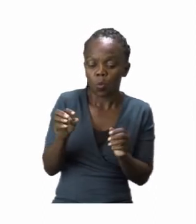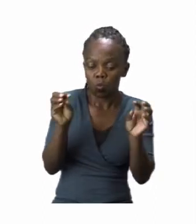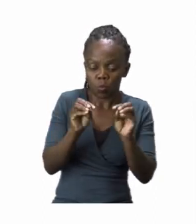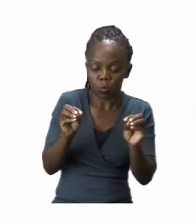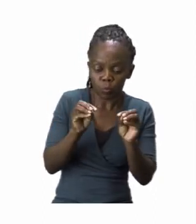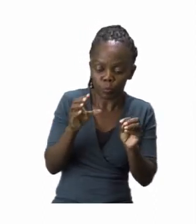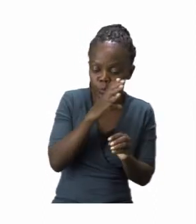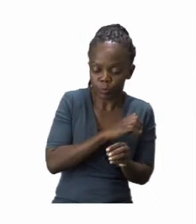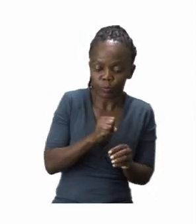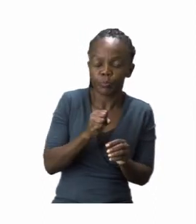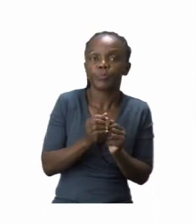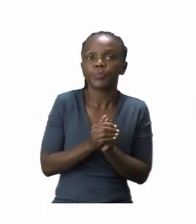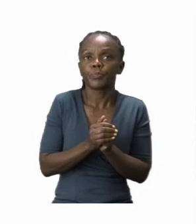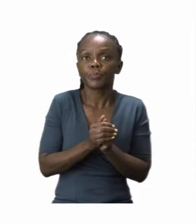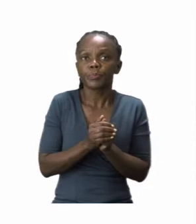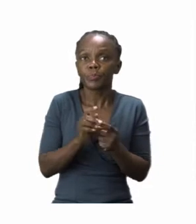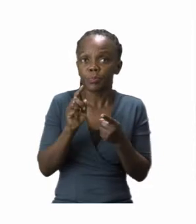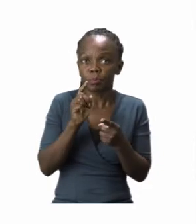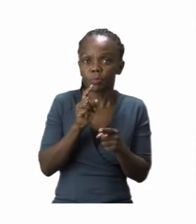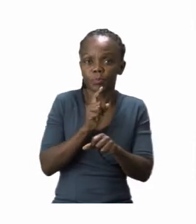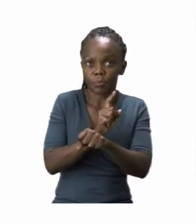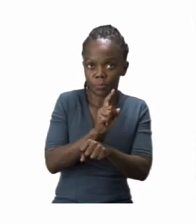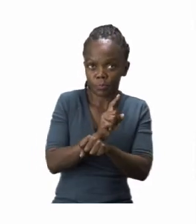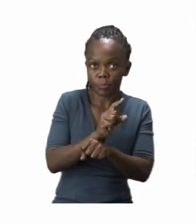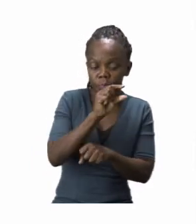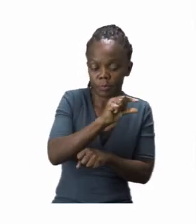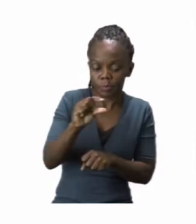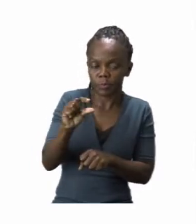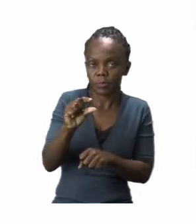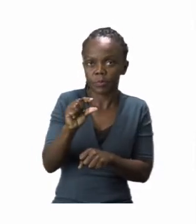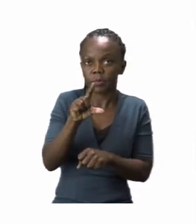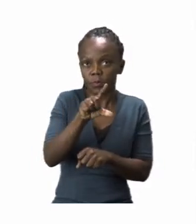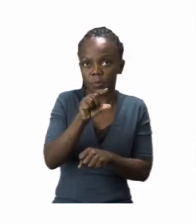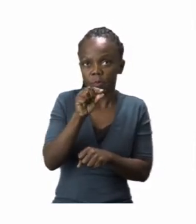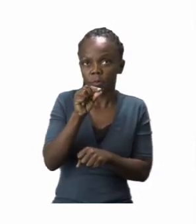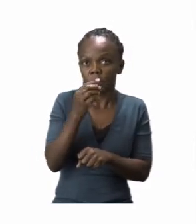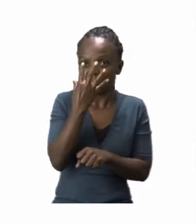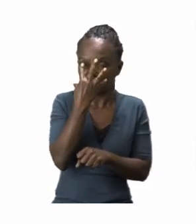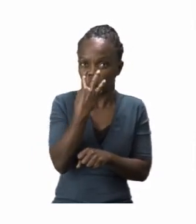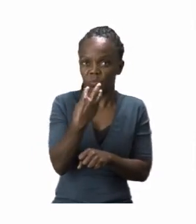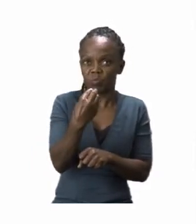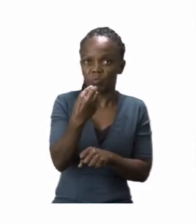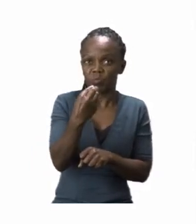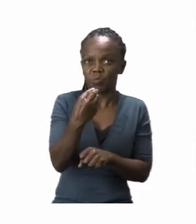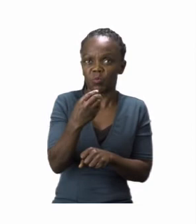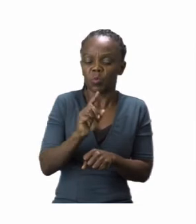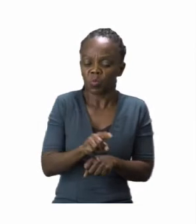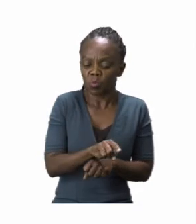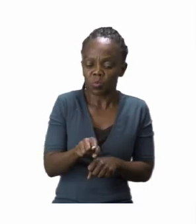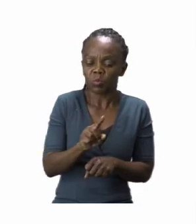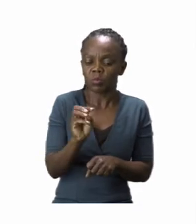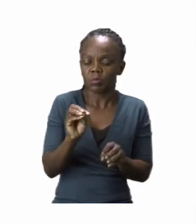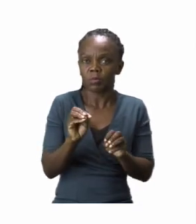the wolf dash and puff. Then the second